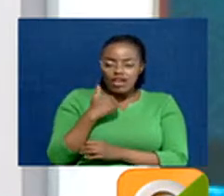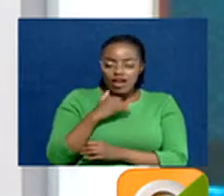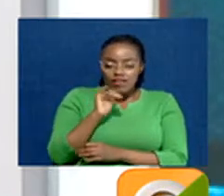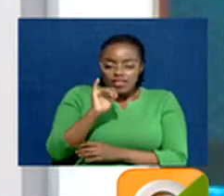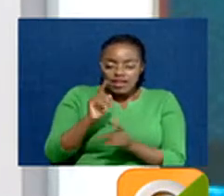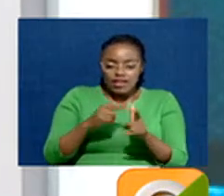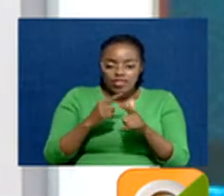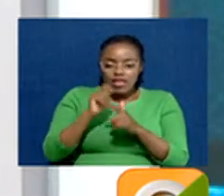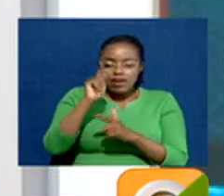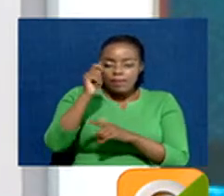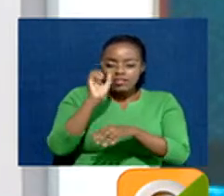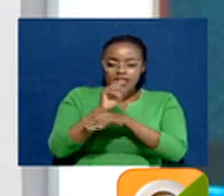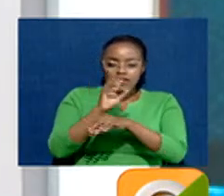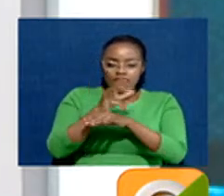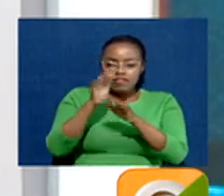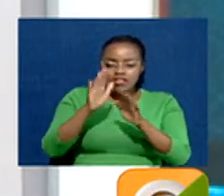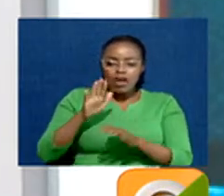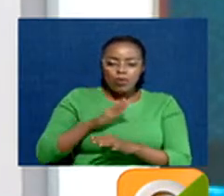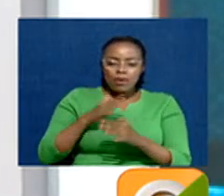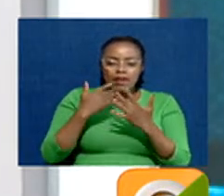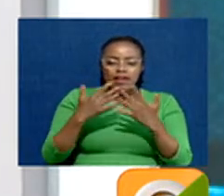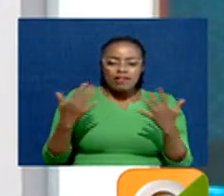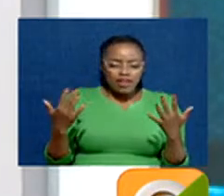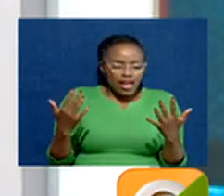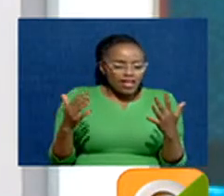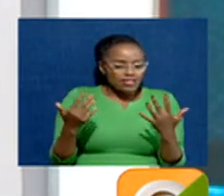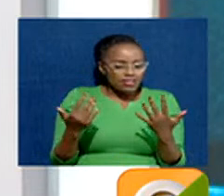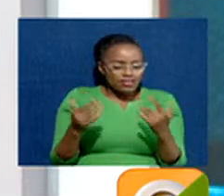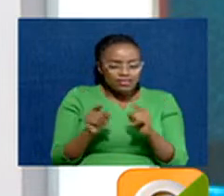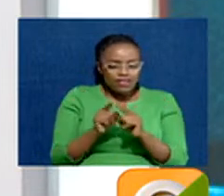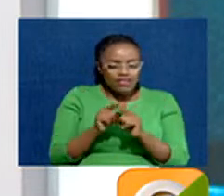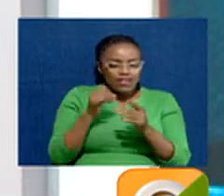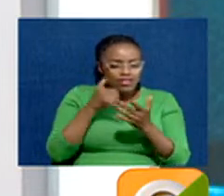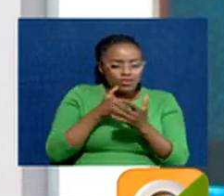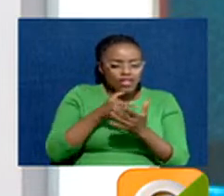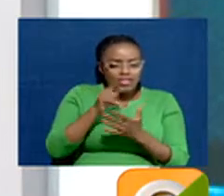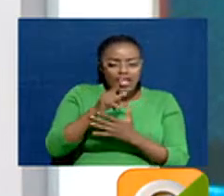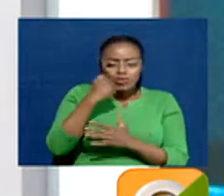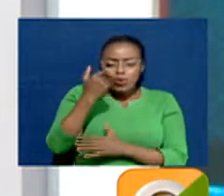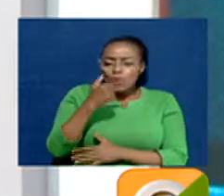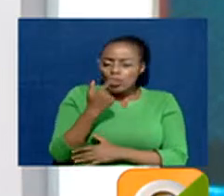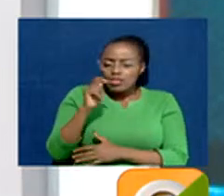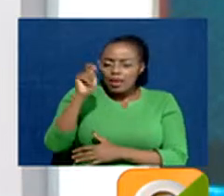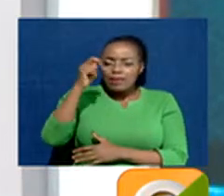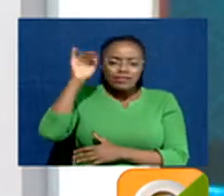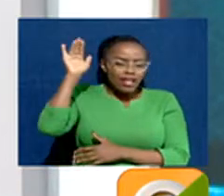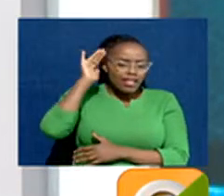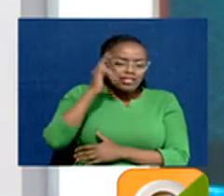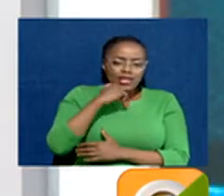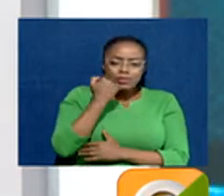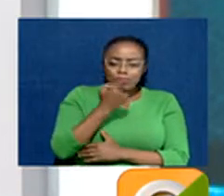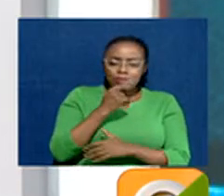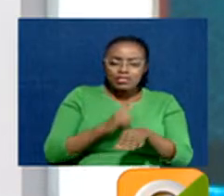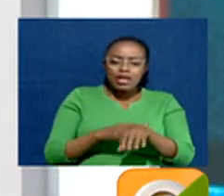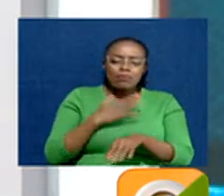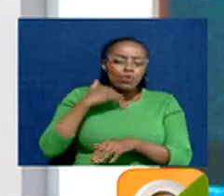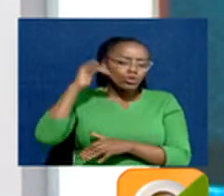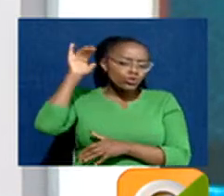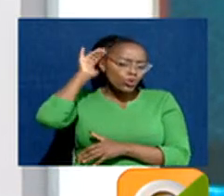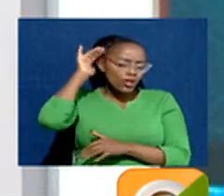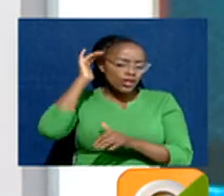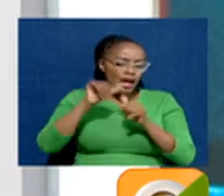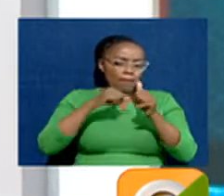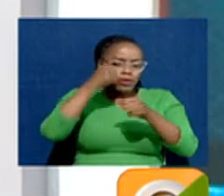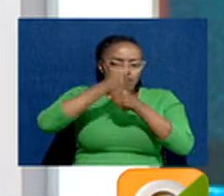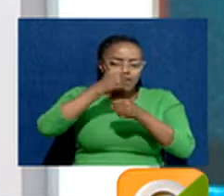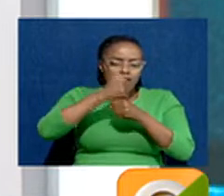the presidential advisor on women affairs, also sitting in cabinet. So who is the president going to listen to when he wants to hear about